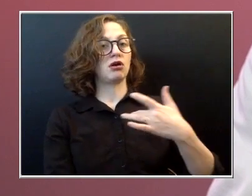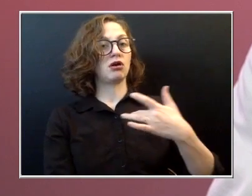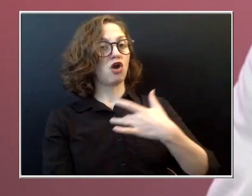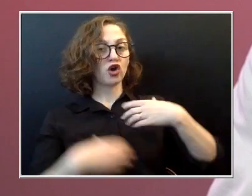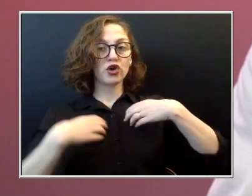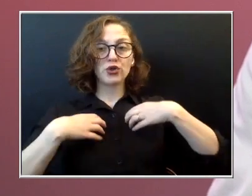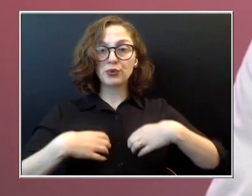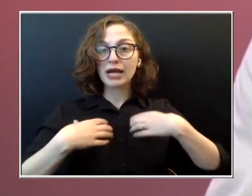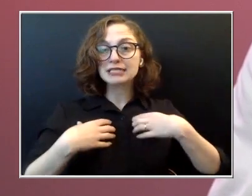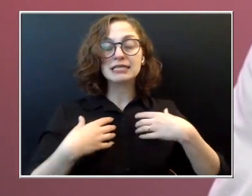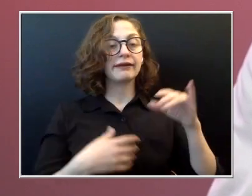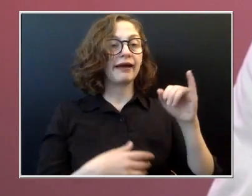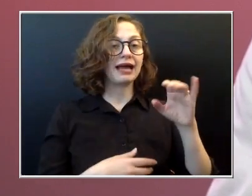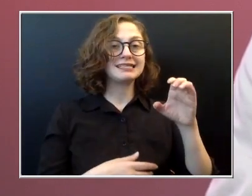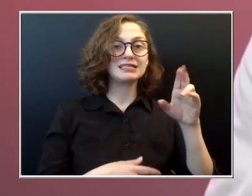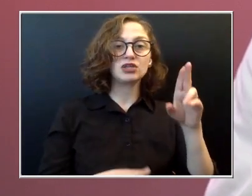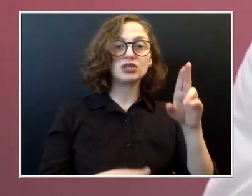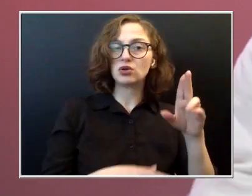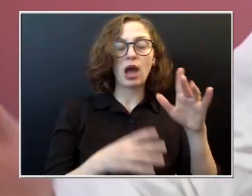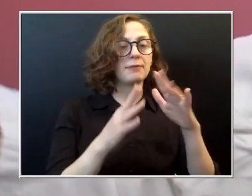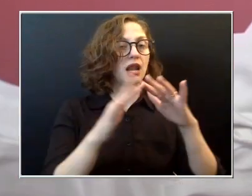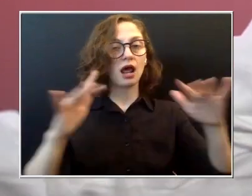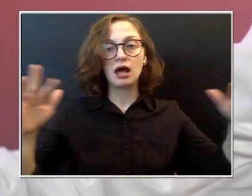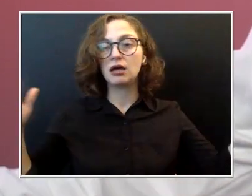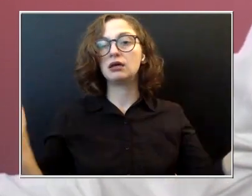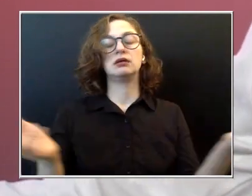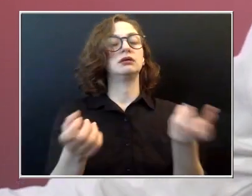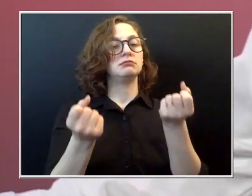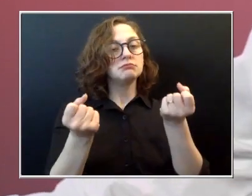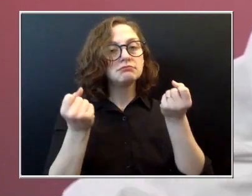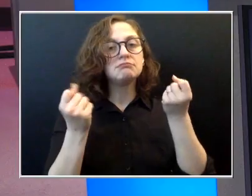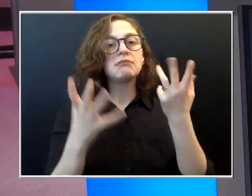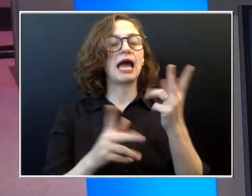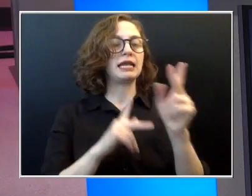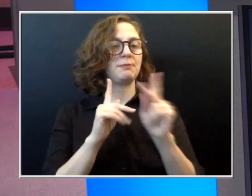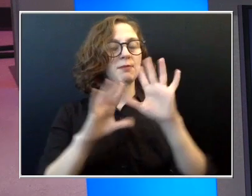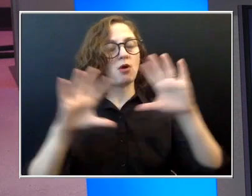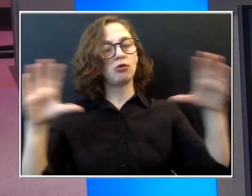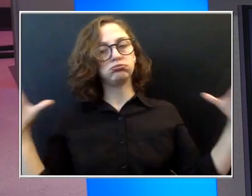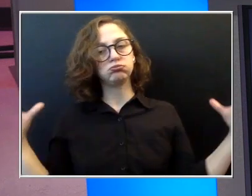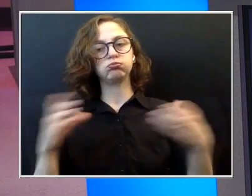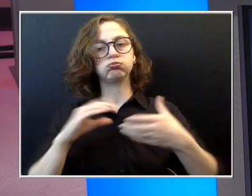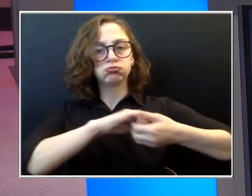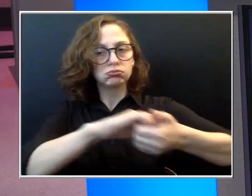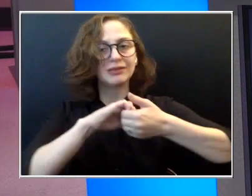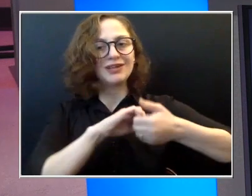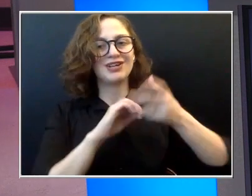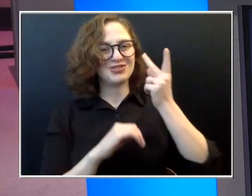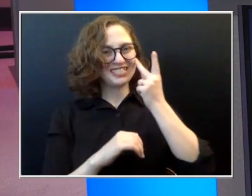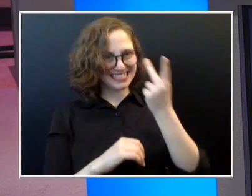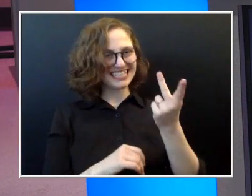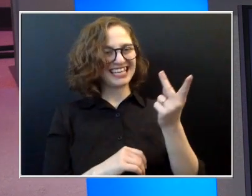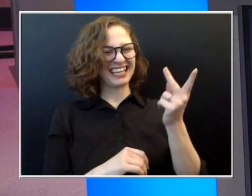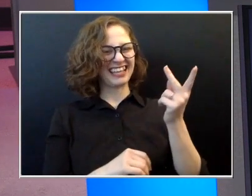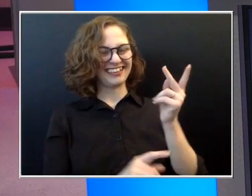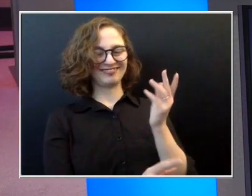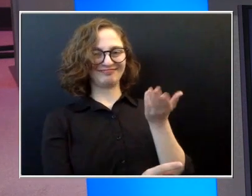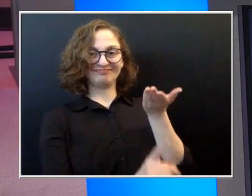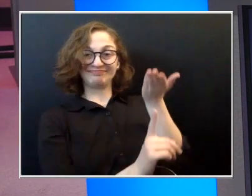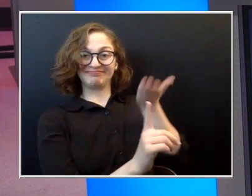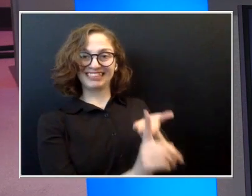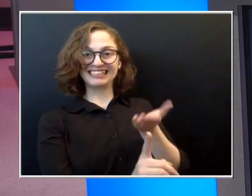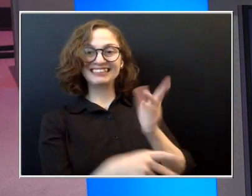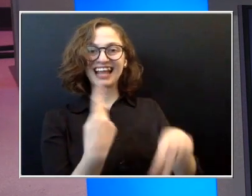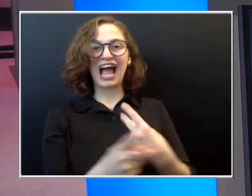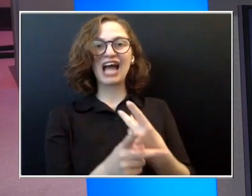ICU. I mean, it needs a lot of work to see results like this. So I do want to thank all of them, especially